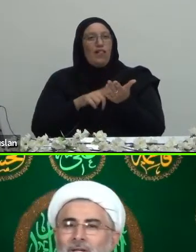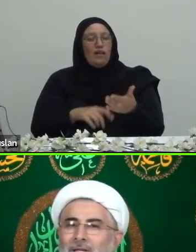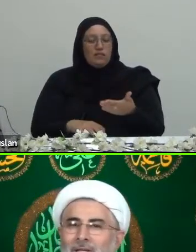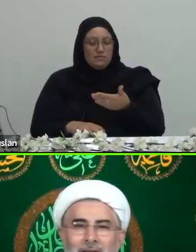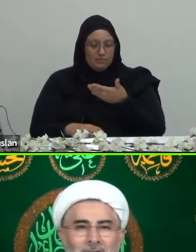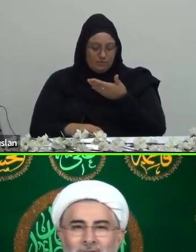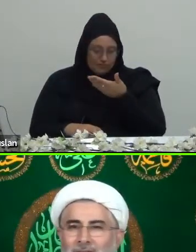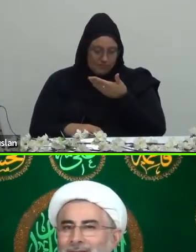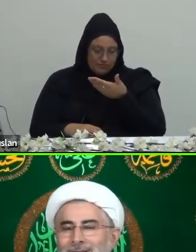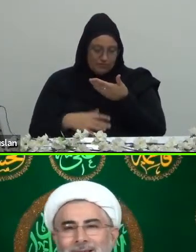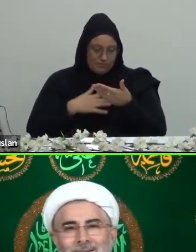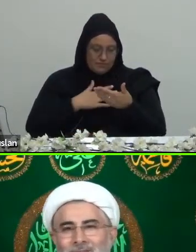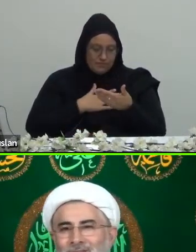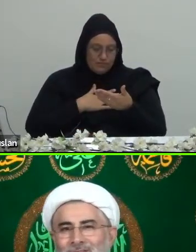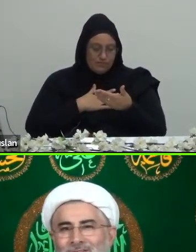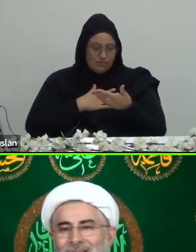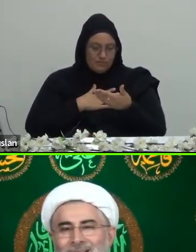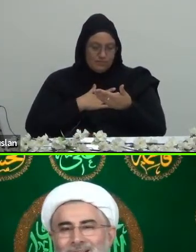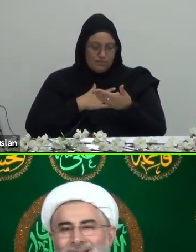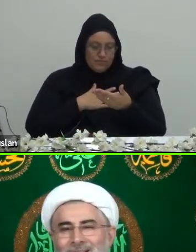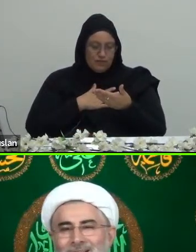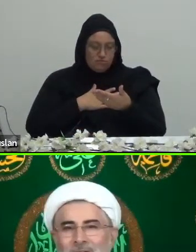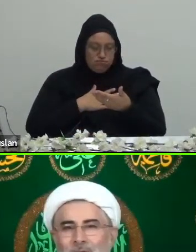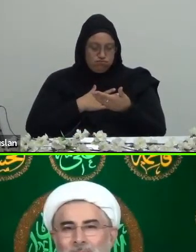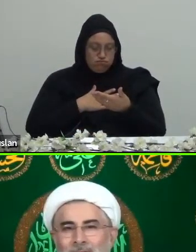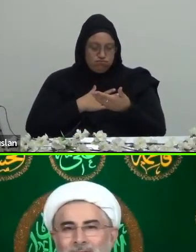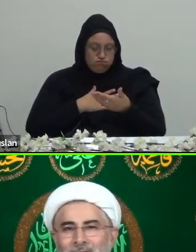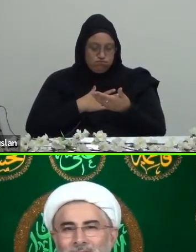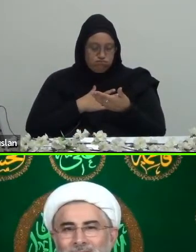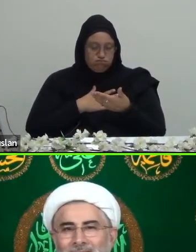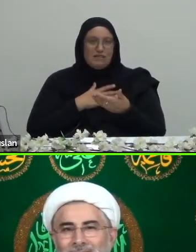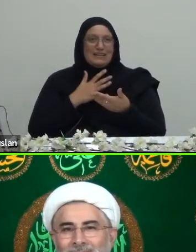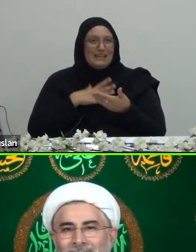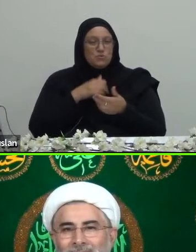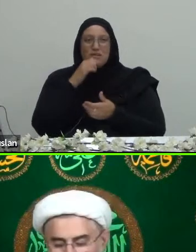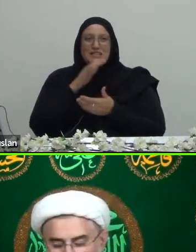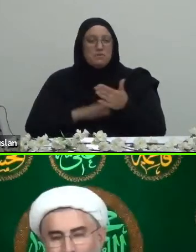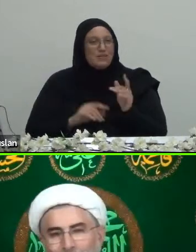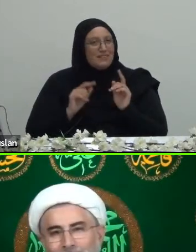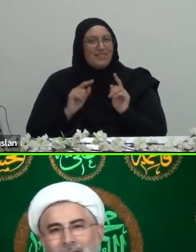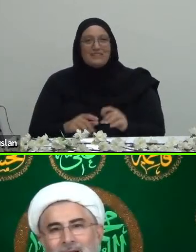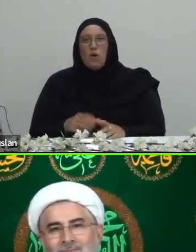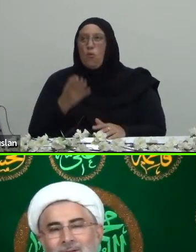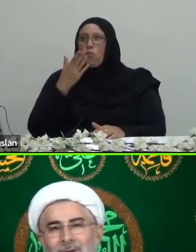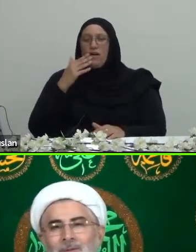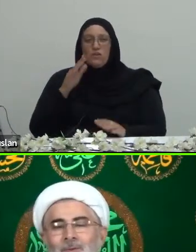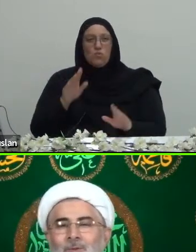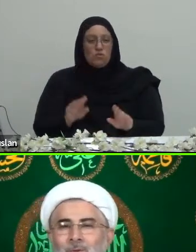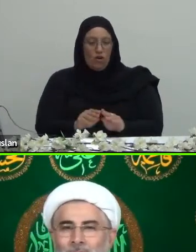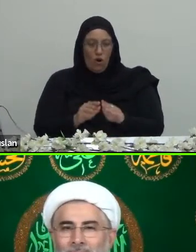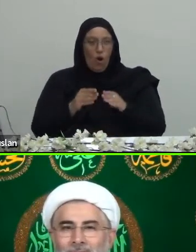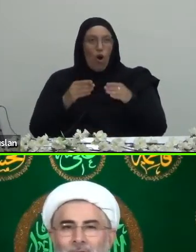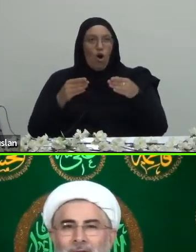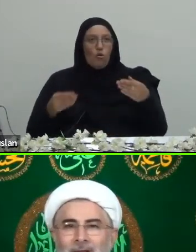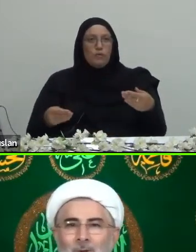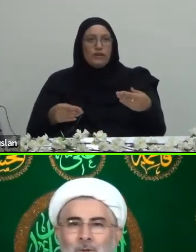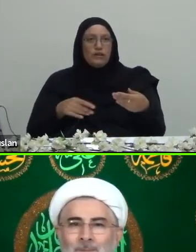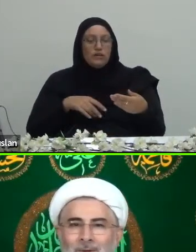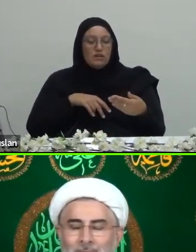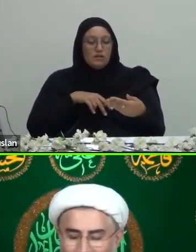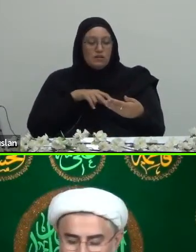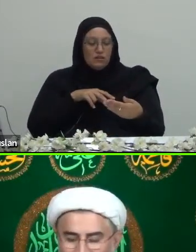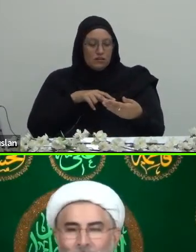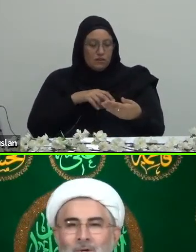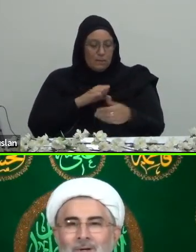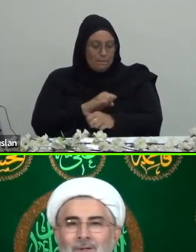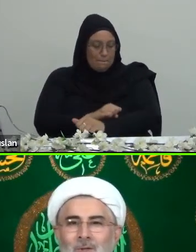a feeling is there that is, we need to experience it. When you open the envelope, you get a